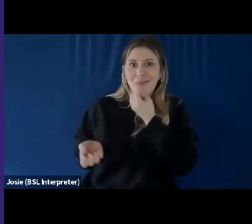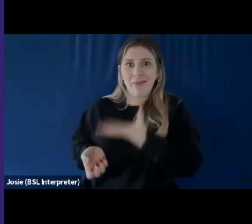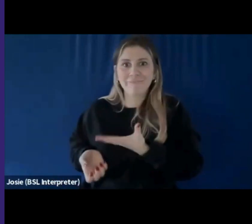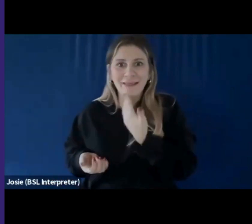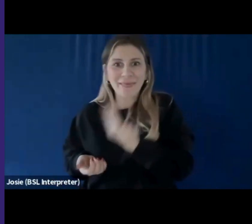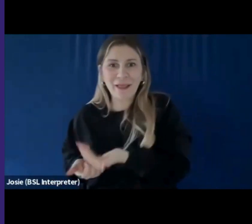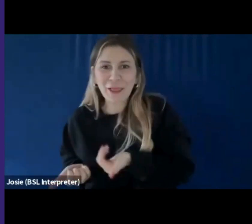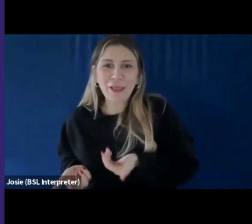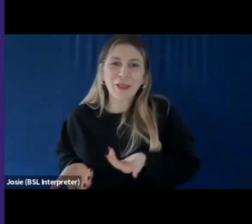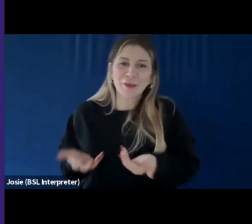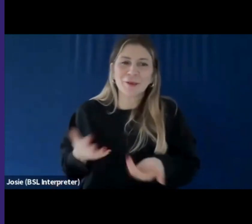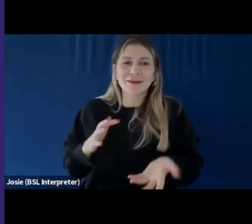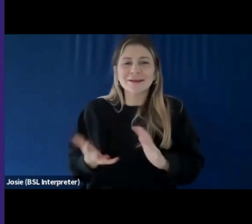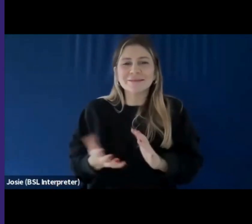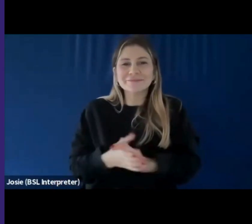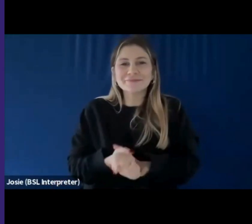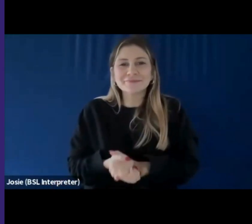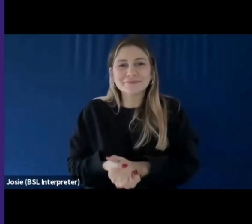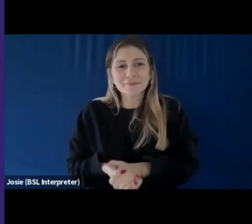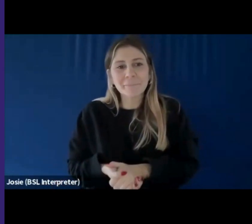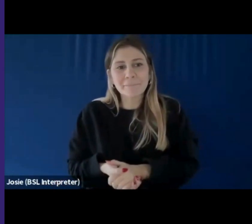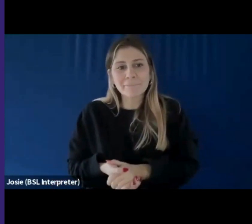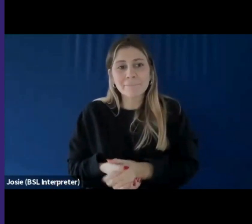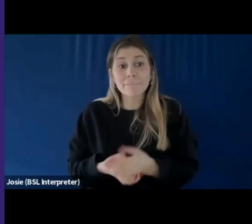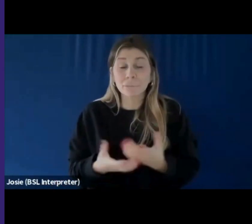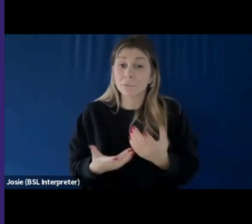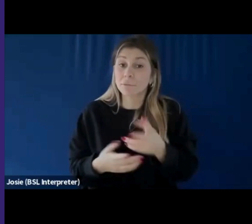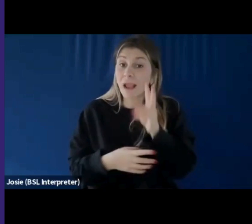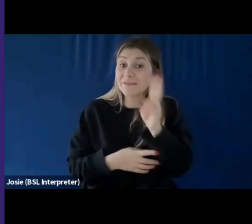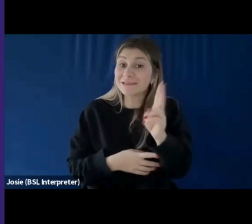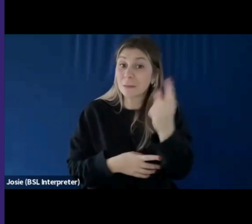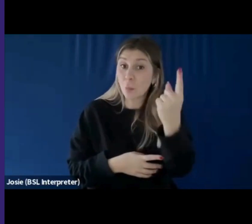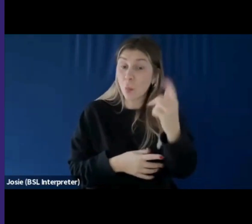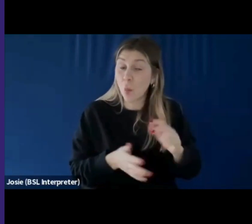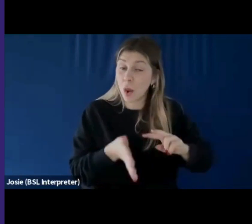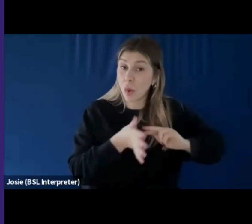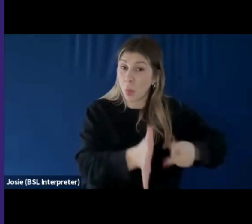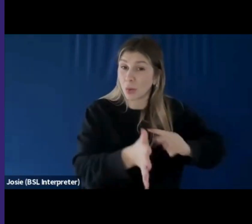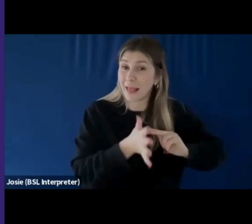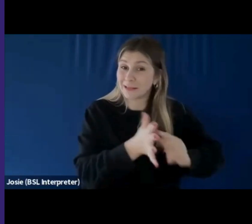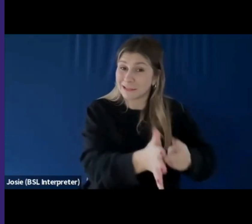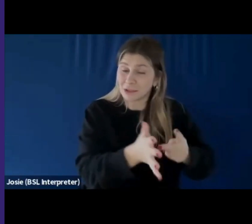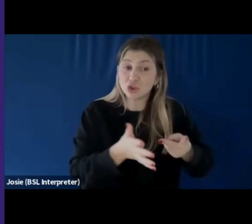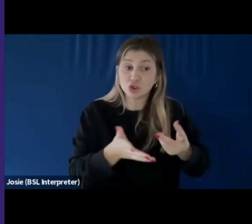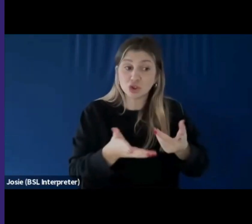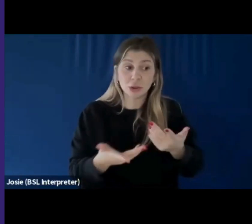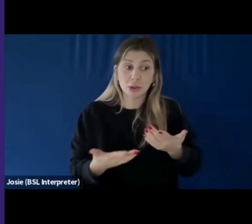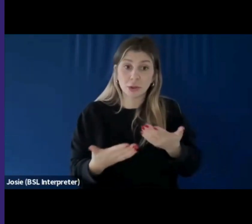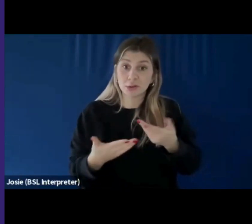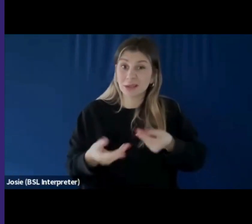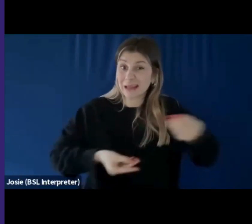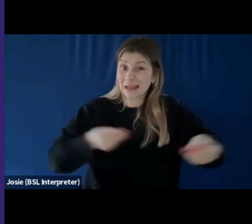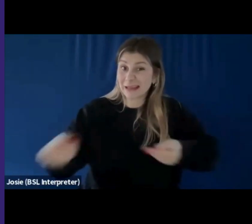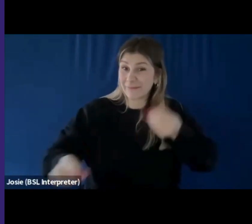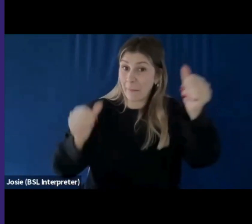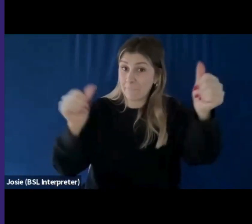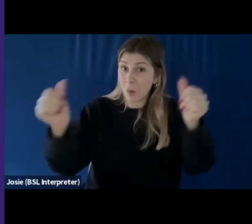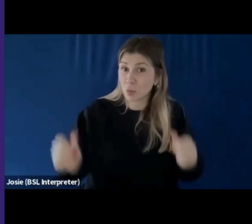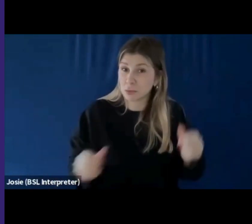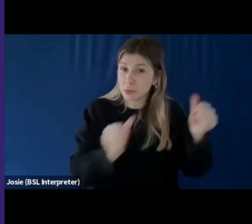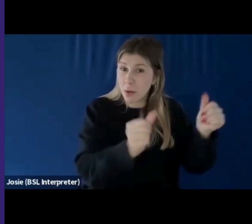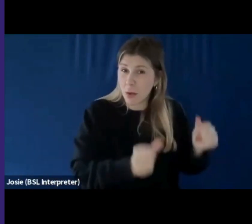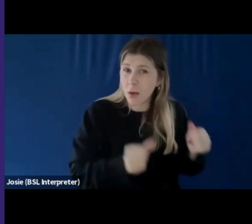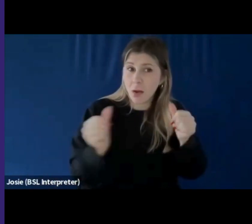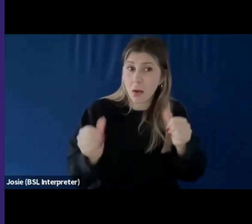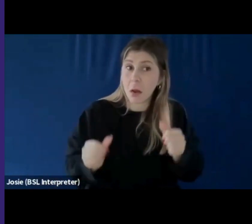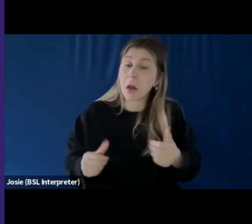where one organization was giving out samosas as an incentive, which is quite a nice idea. I feel like